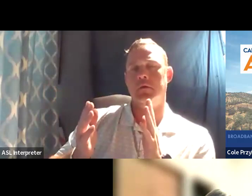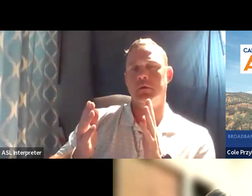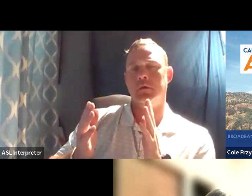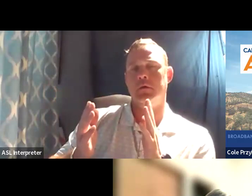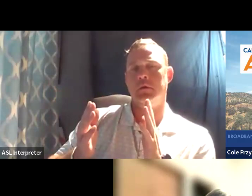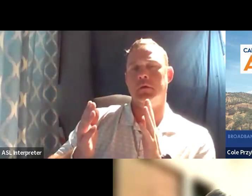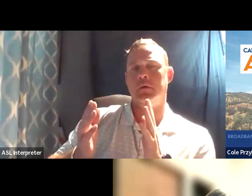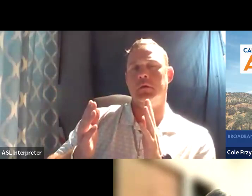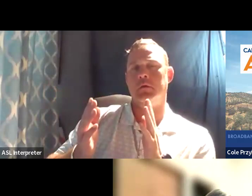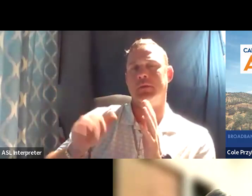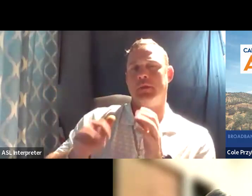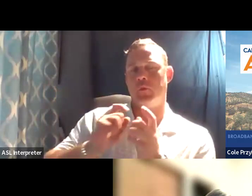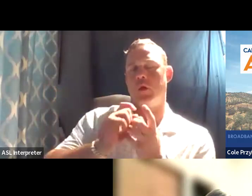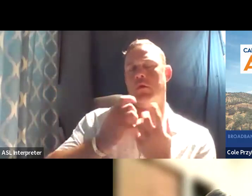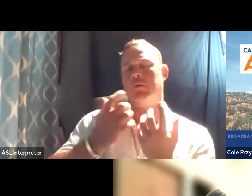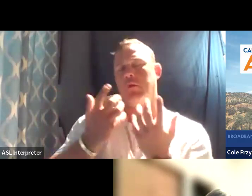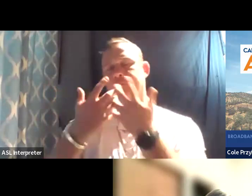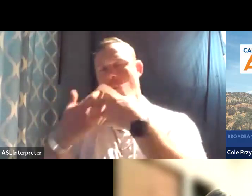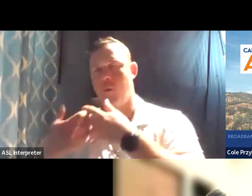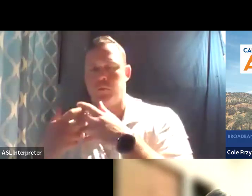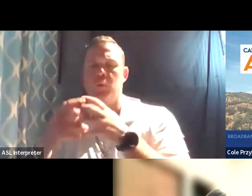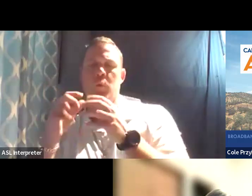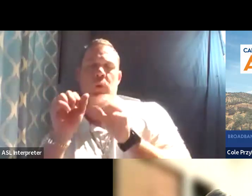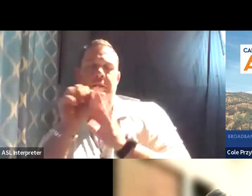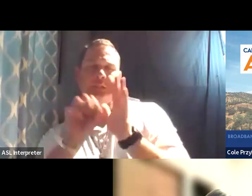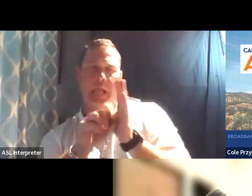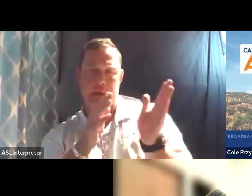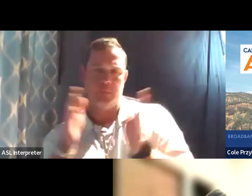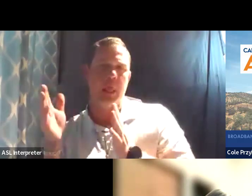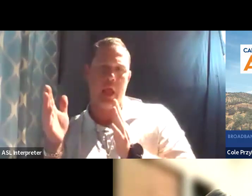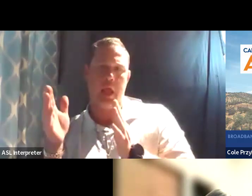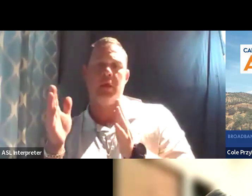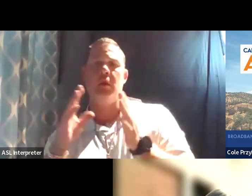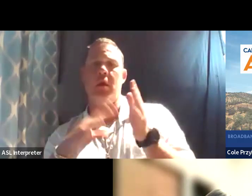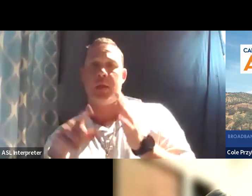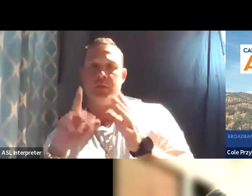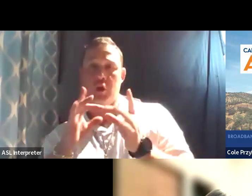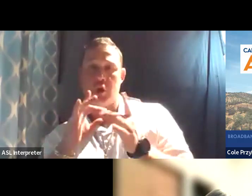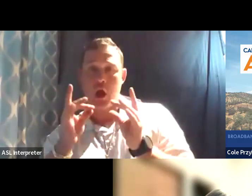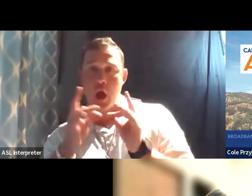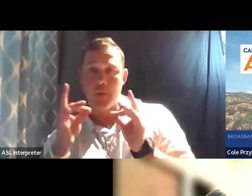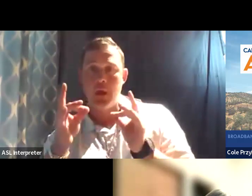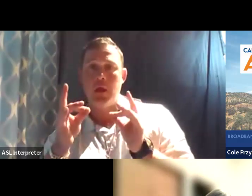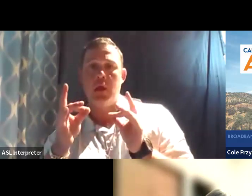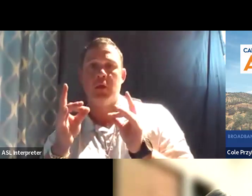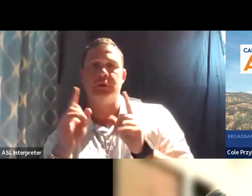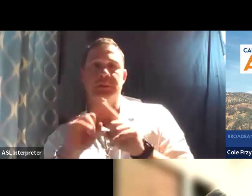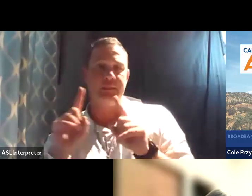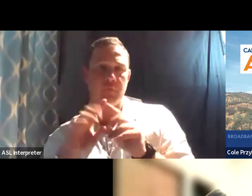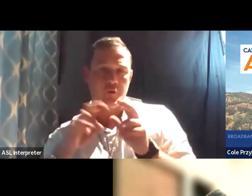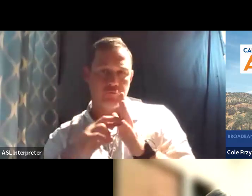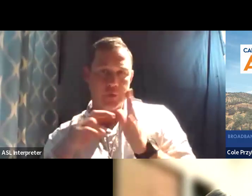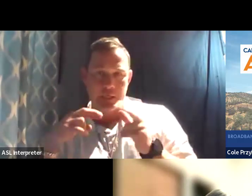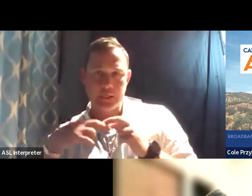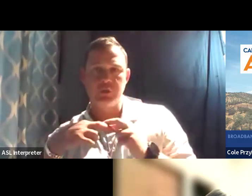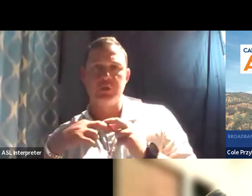that conform to the state plan. And based on your comment and knowing that different regions are in